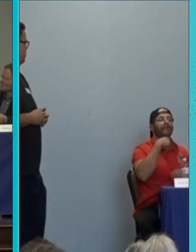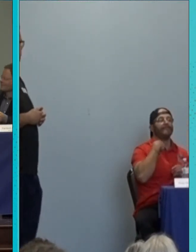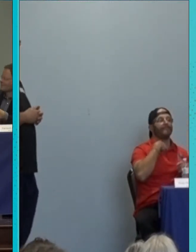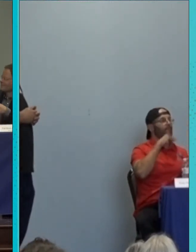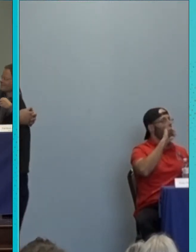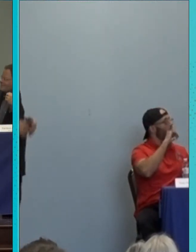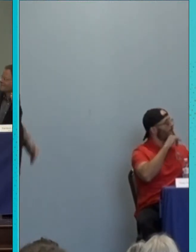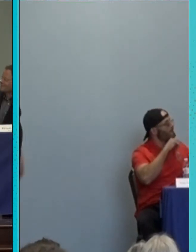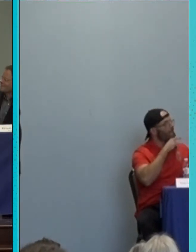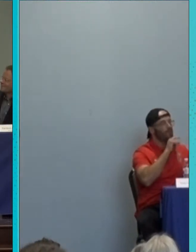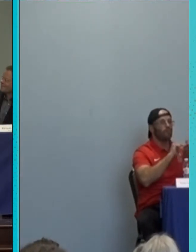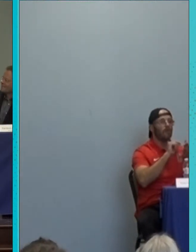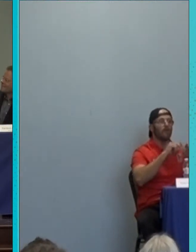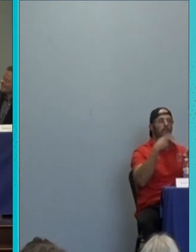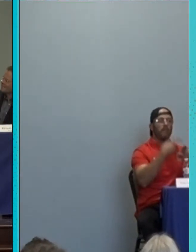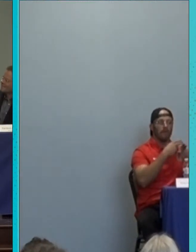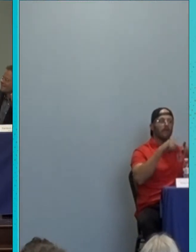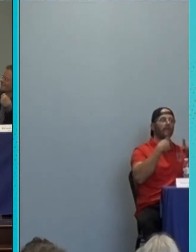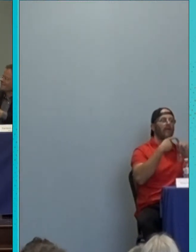This is Galvin.